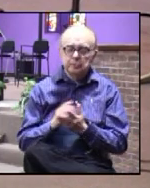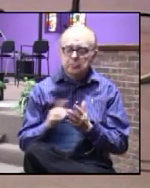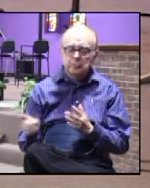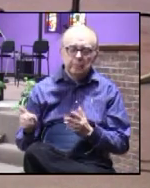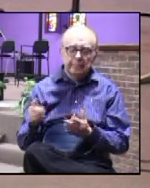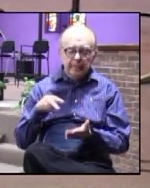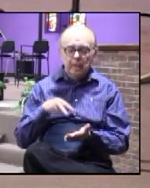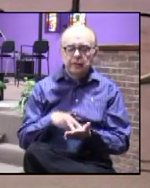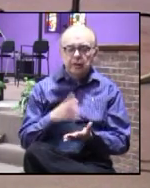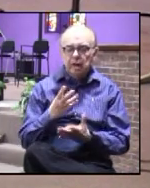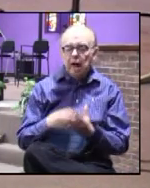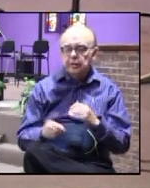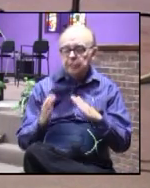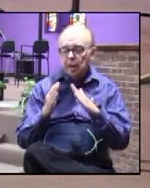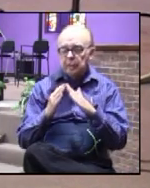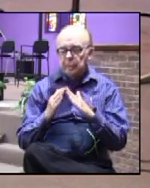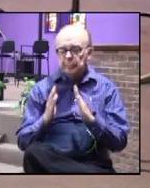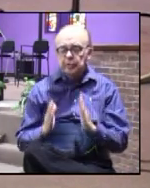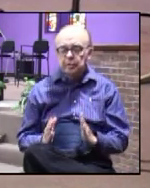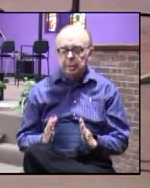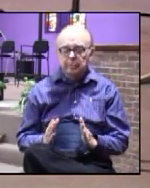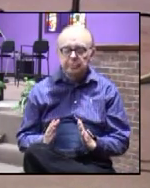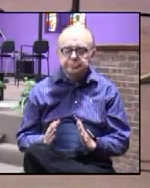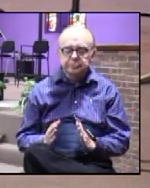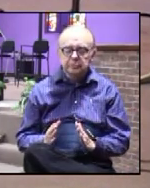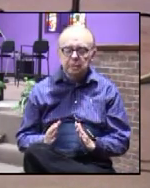stand outside the building.